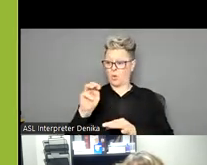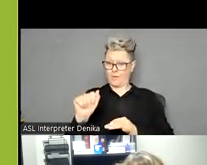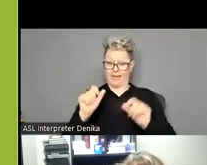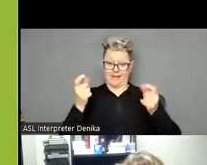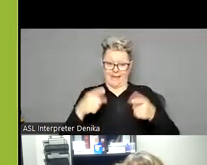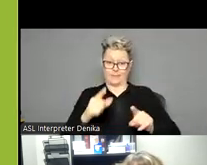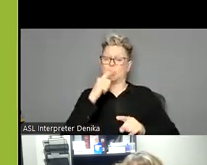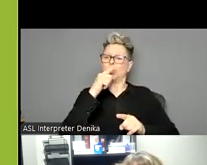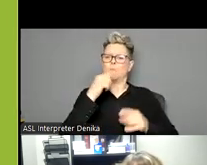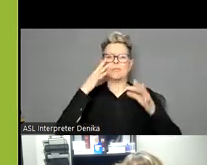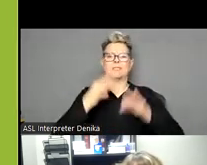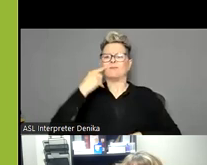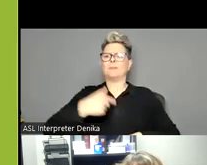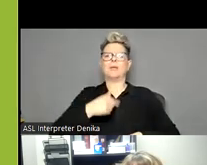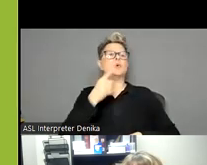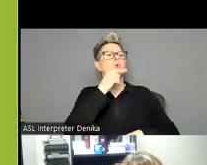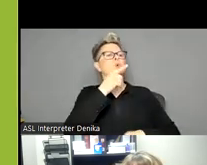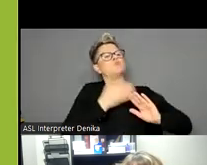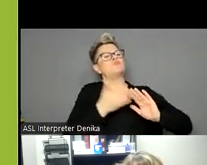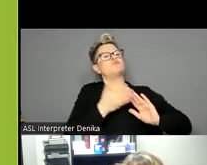finances. Again, it just goes to autonomy.